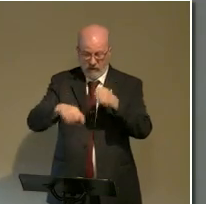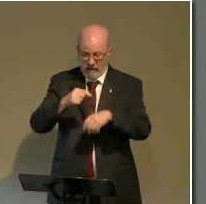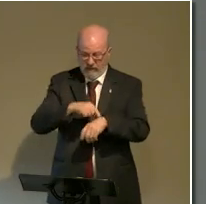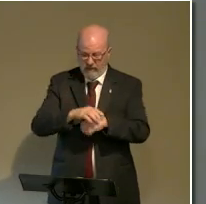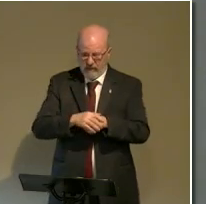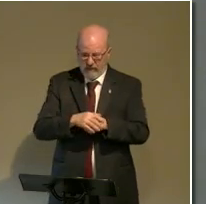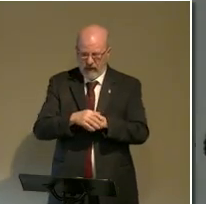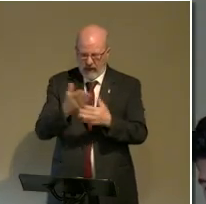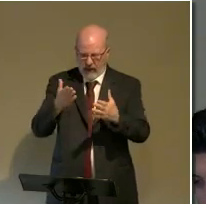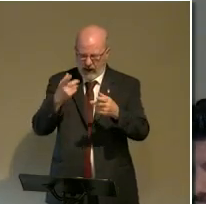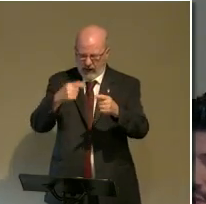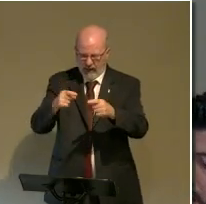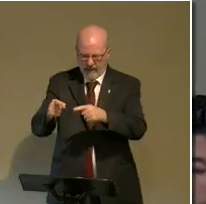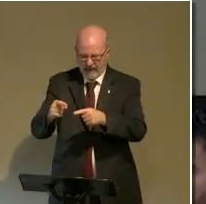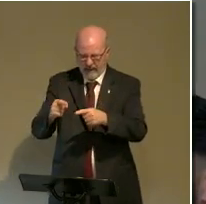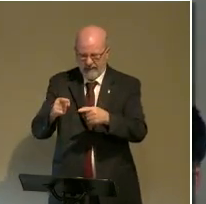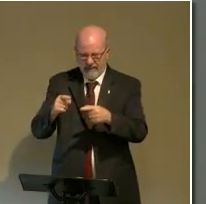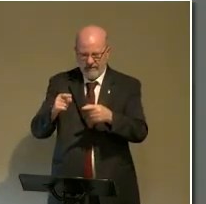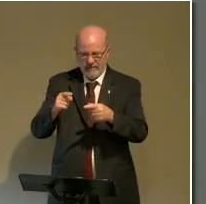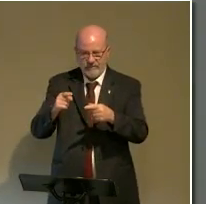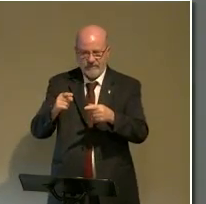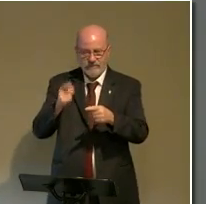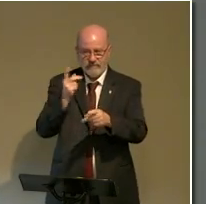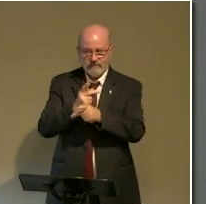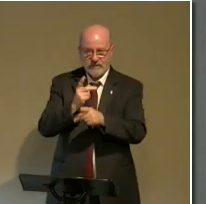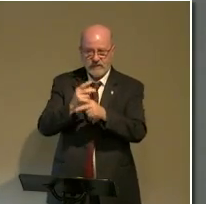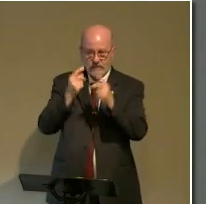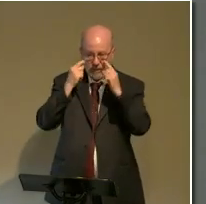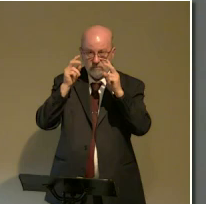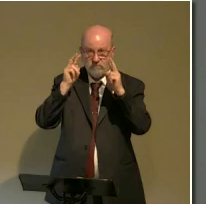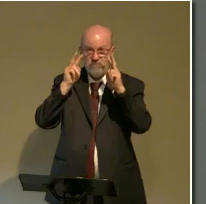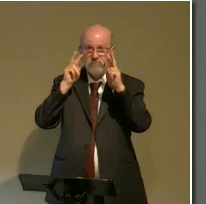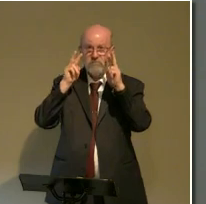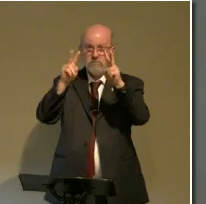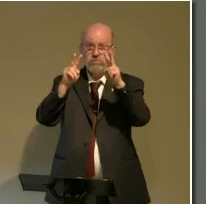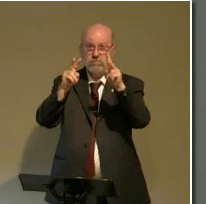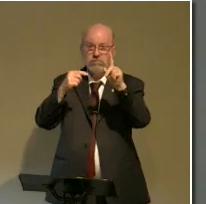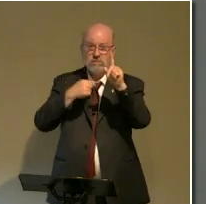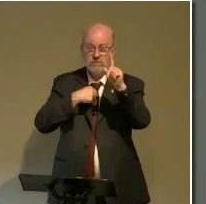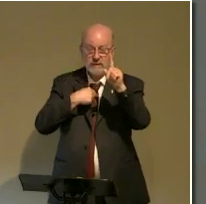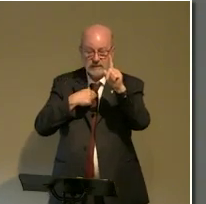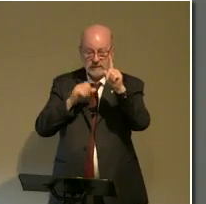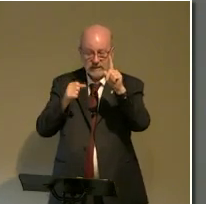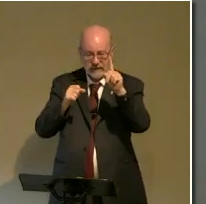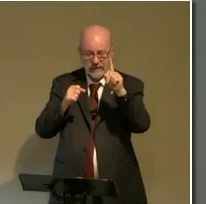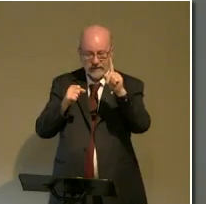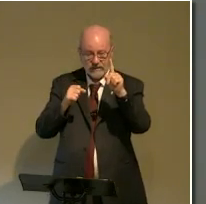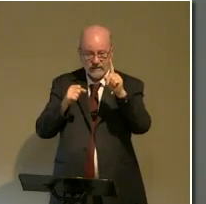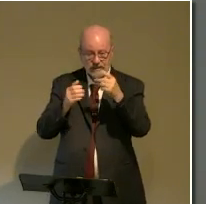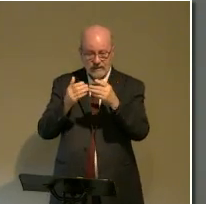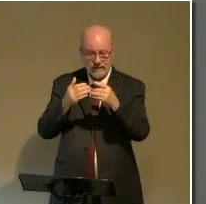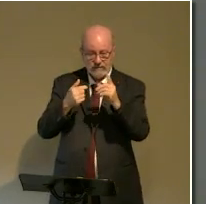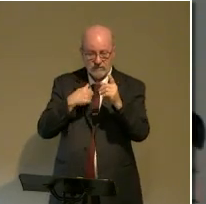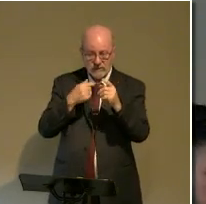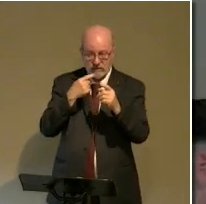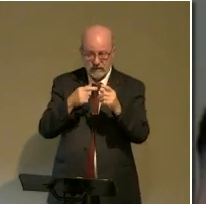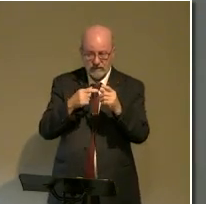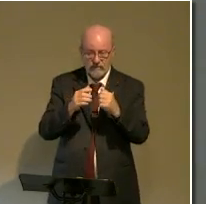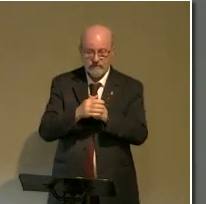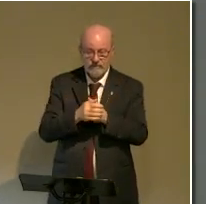guys. Things are going to happen. Keep your eyes set on me. Yes, very easy for me to say